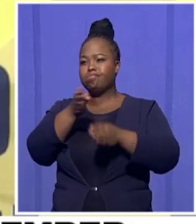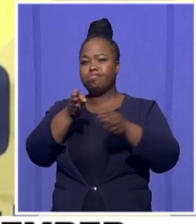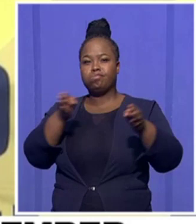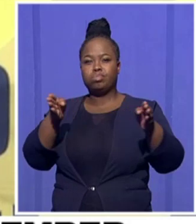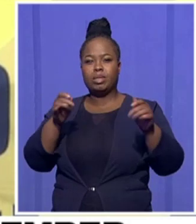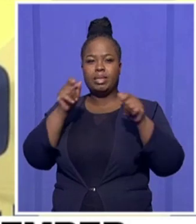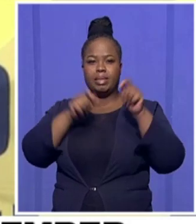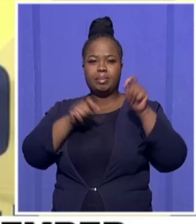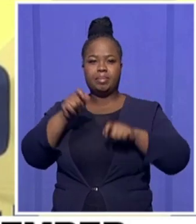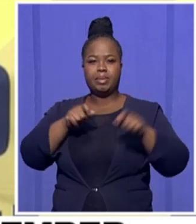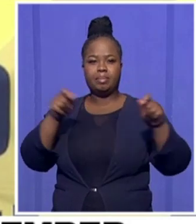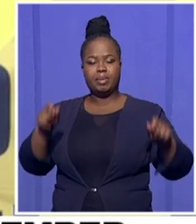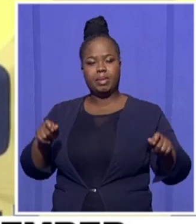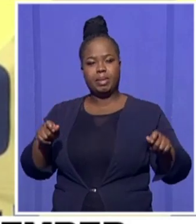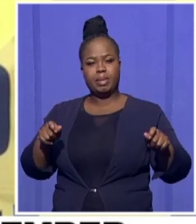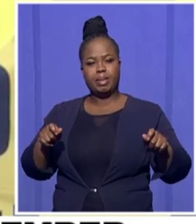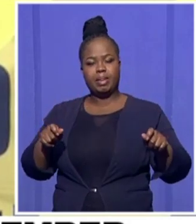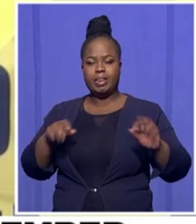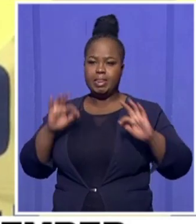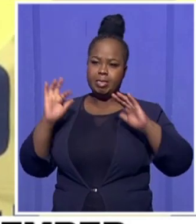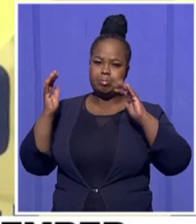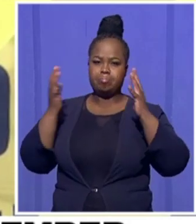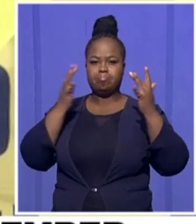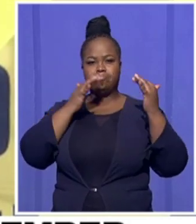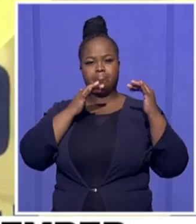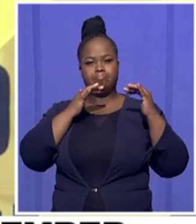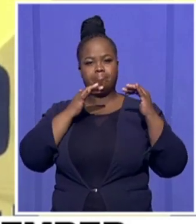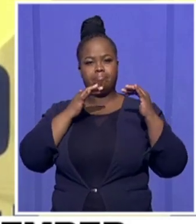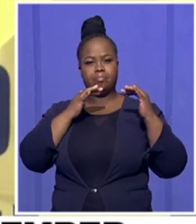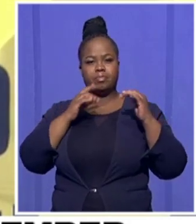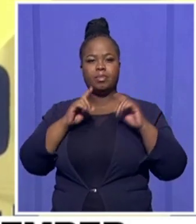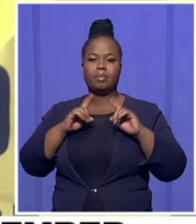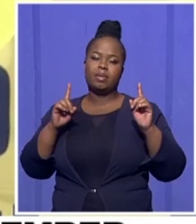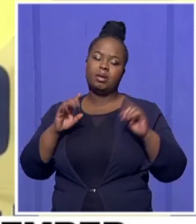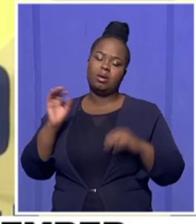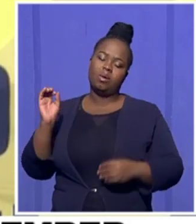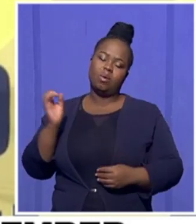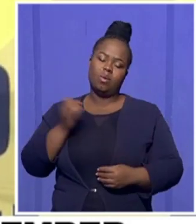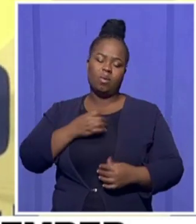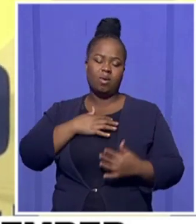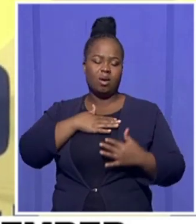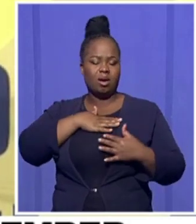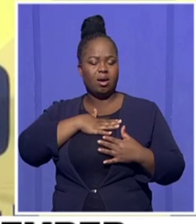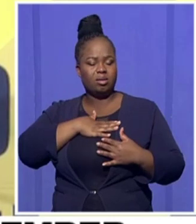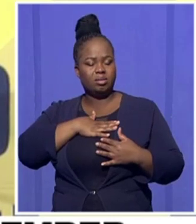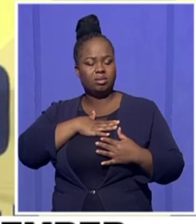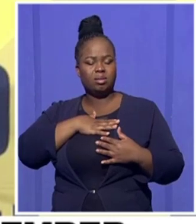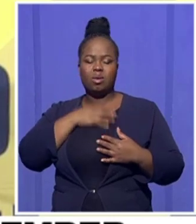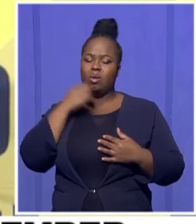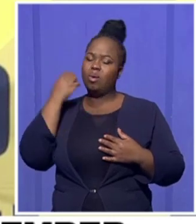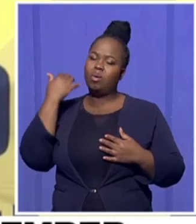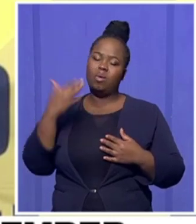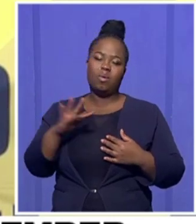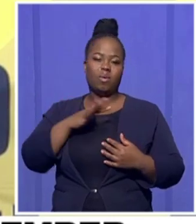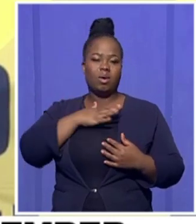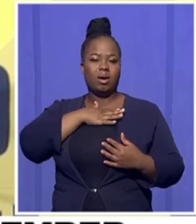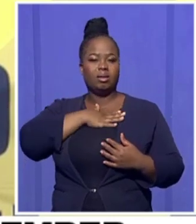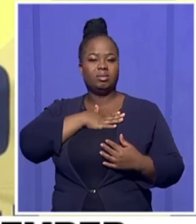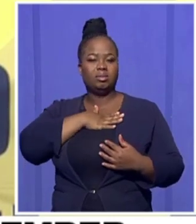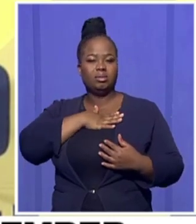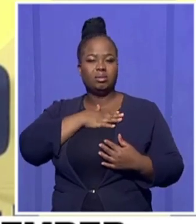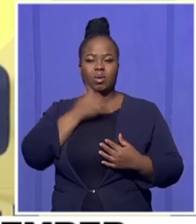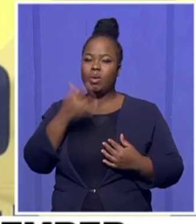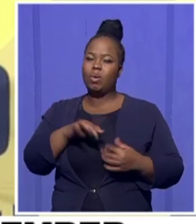people exulting. But oh heart, oh heart, oh